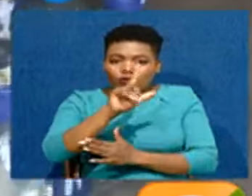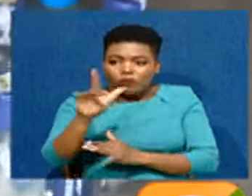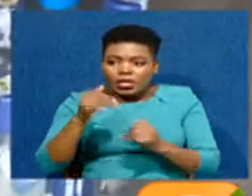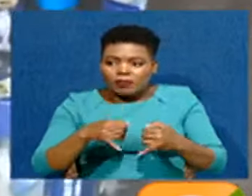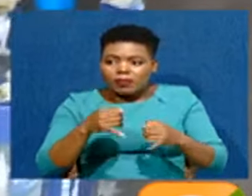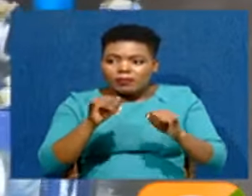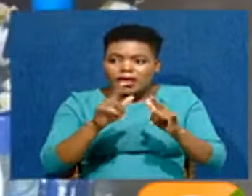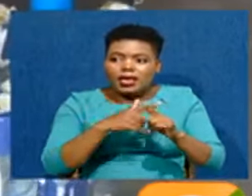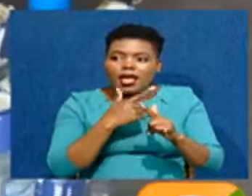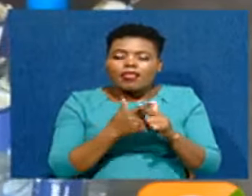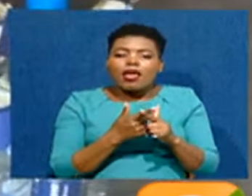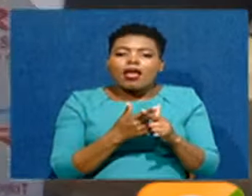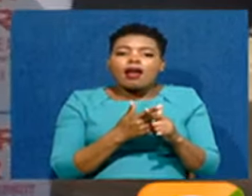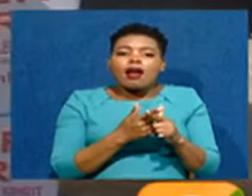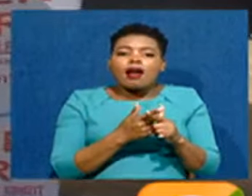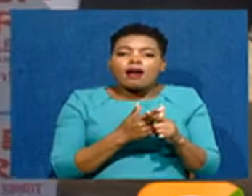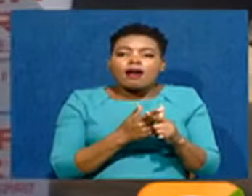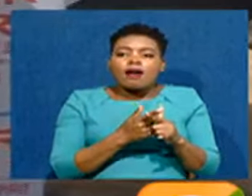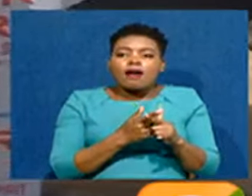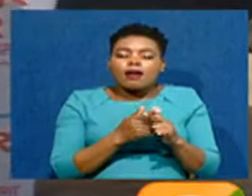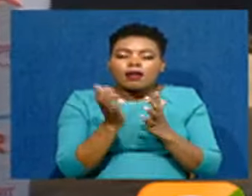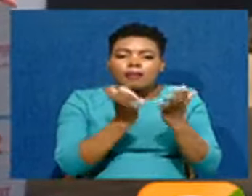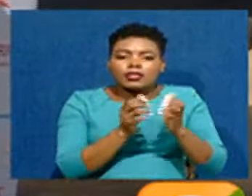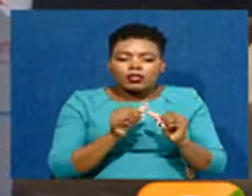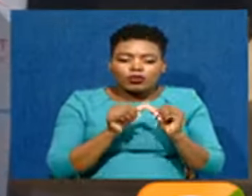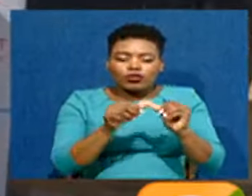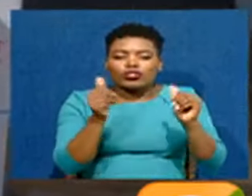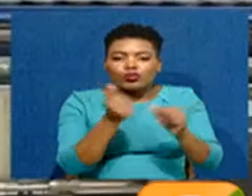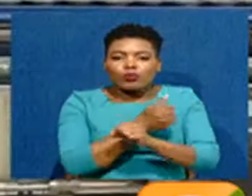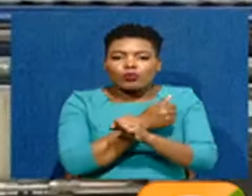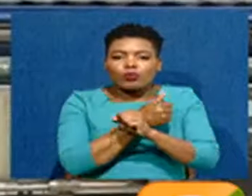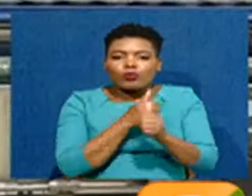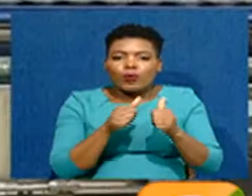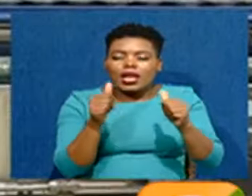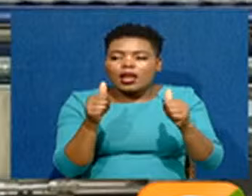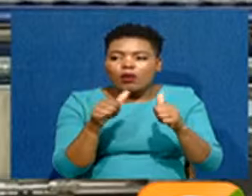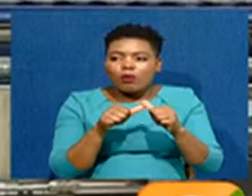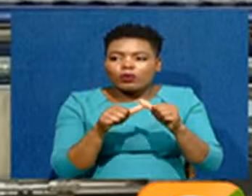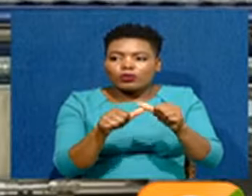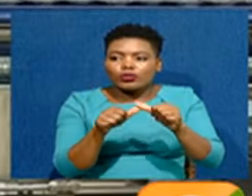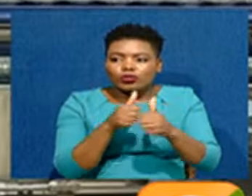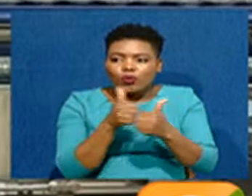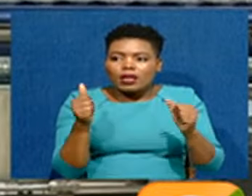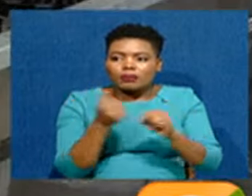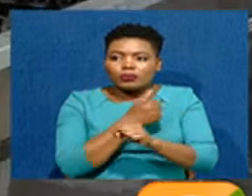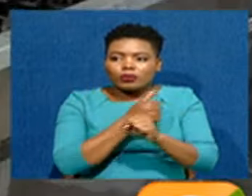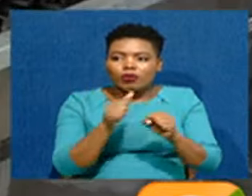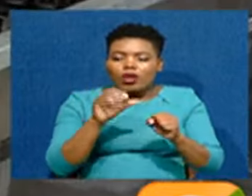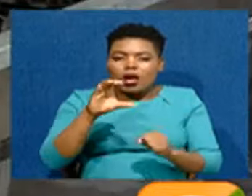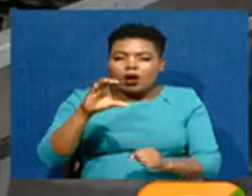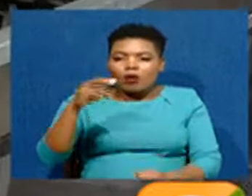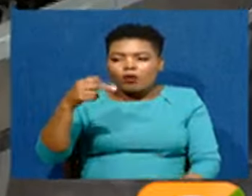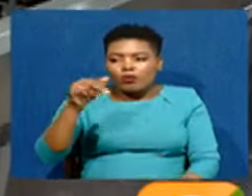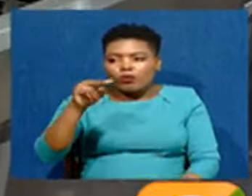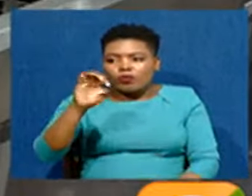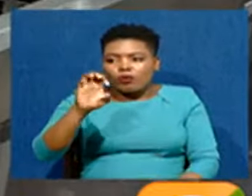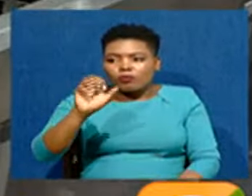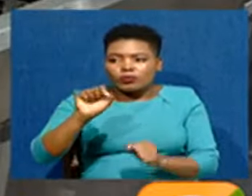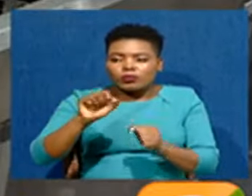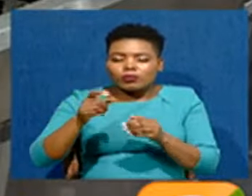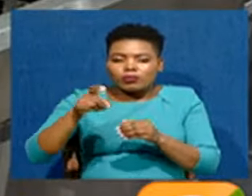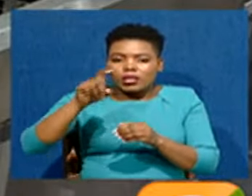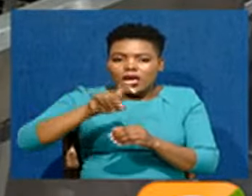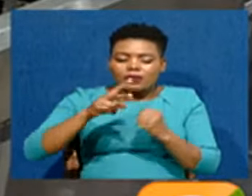brews owing to the increased cost. For instance, a 250-milliliter bottle of Chrome will see the price increased